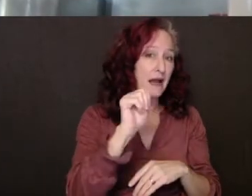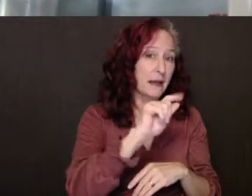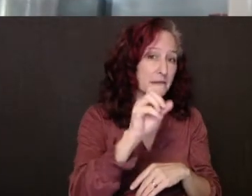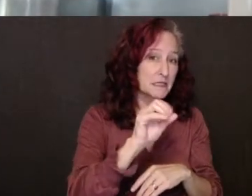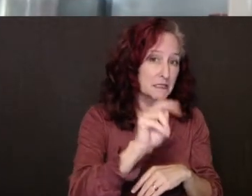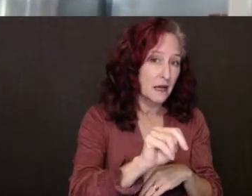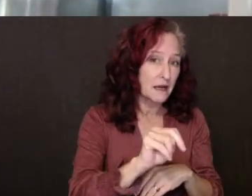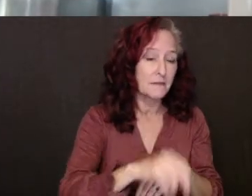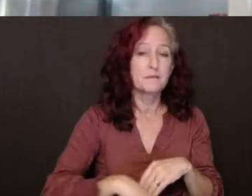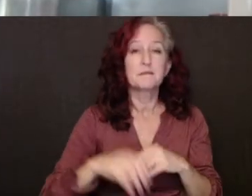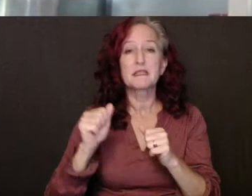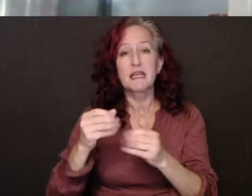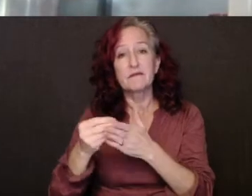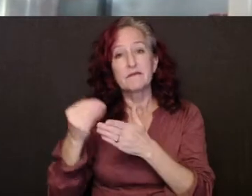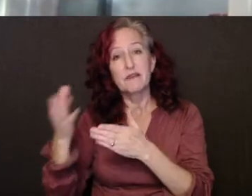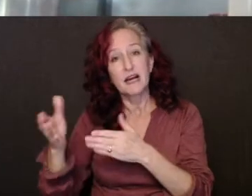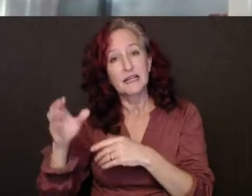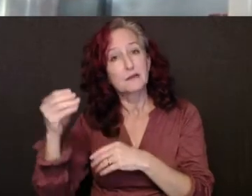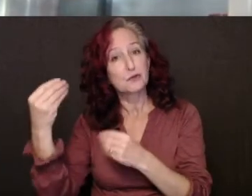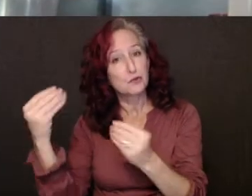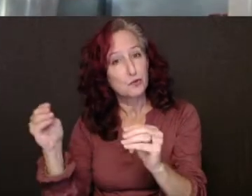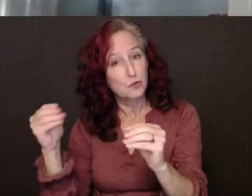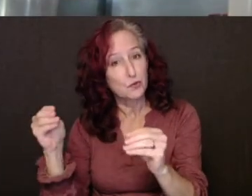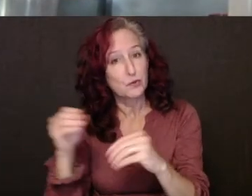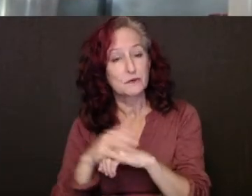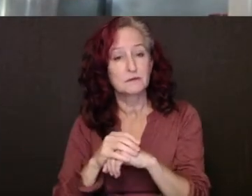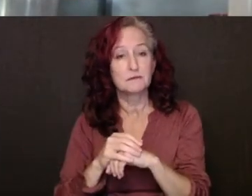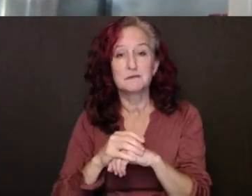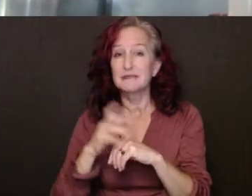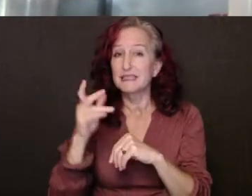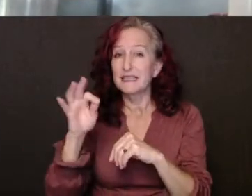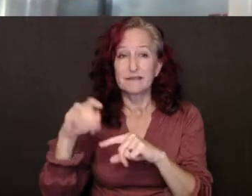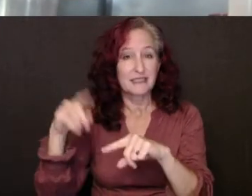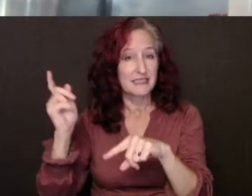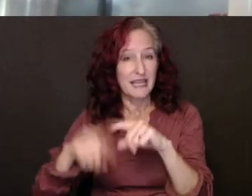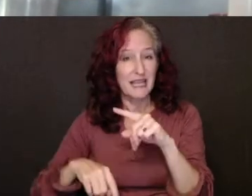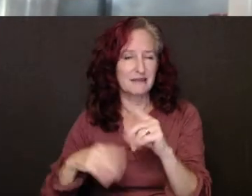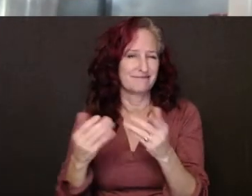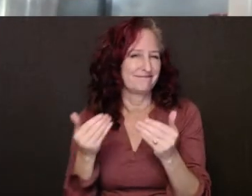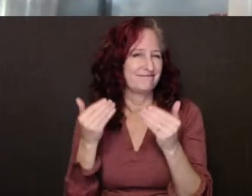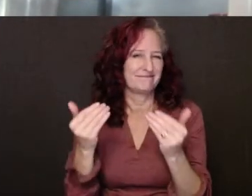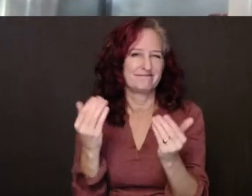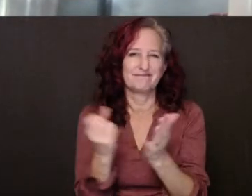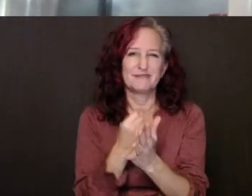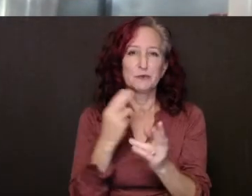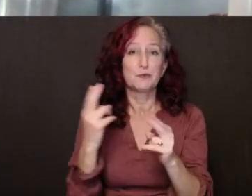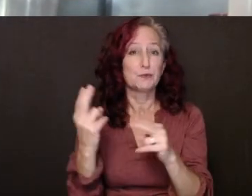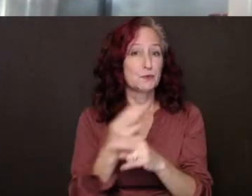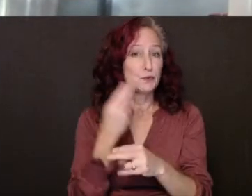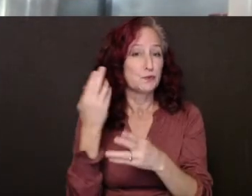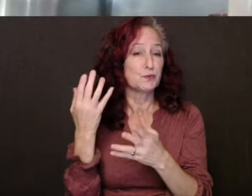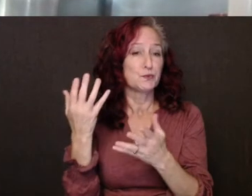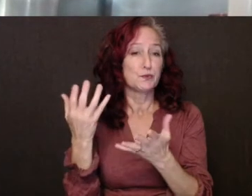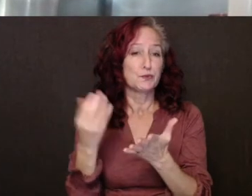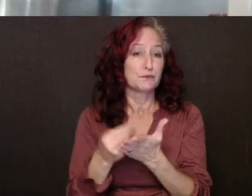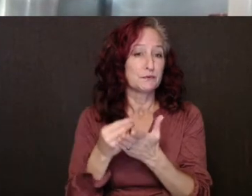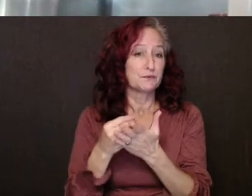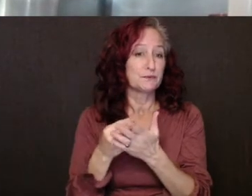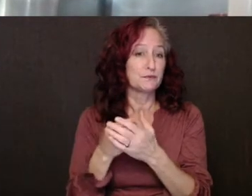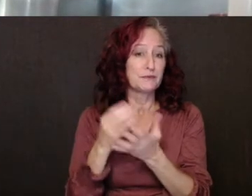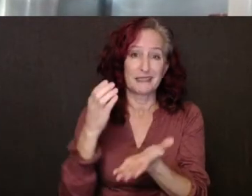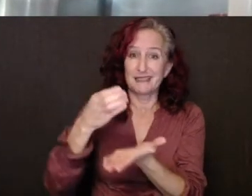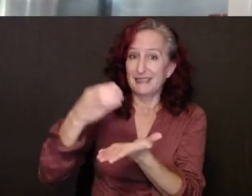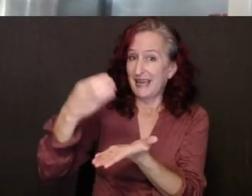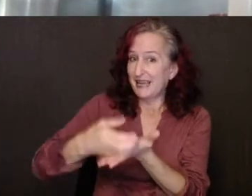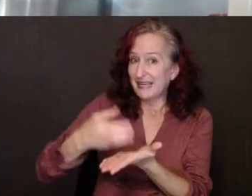hominy, of a full hominy, but then it's very easy to get online. You can purchase it on Amazon. You can